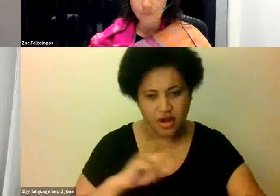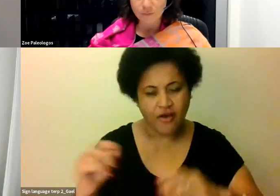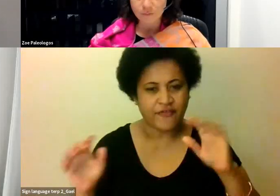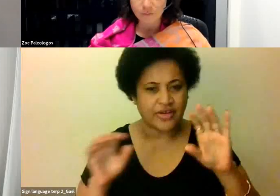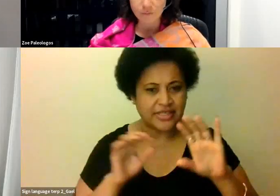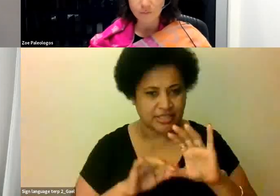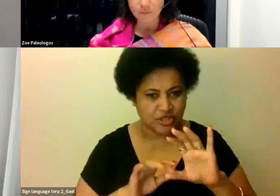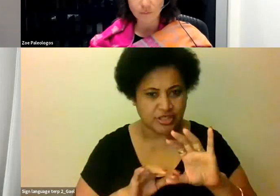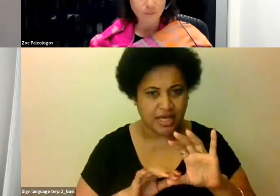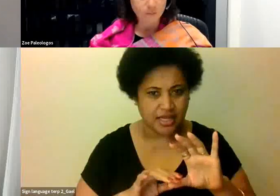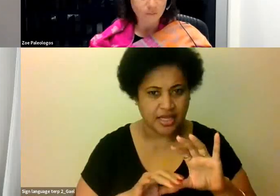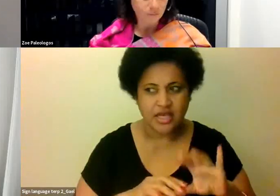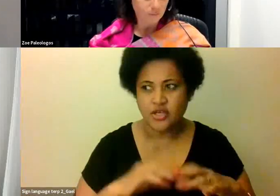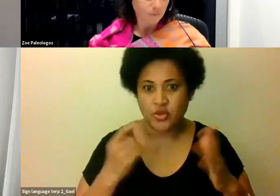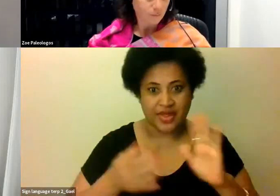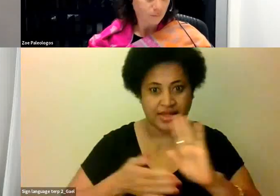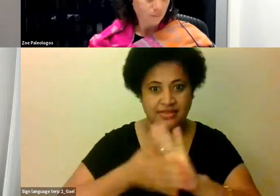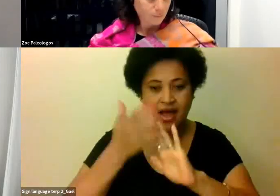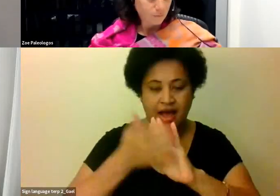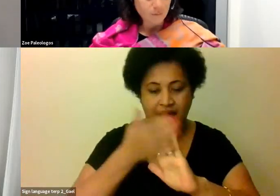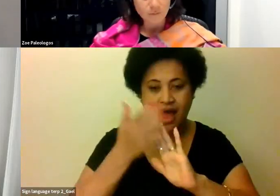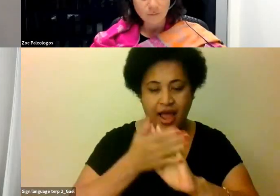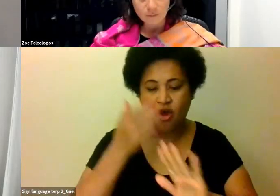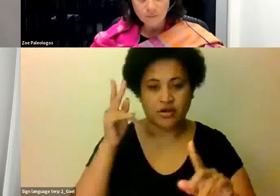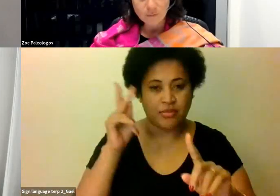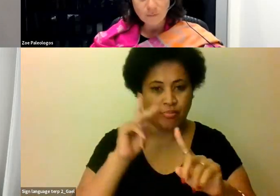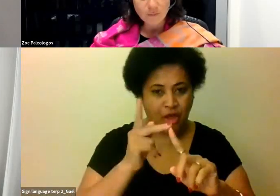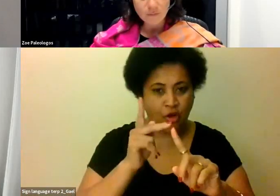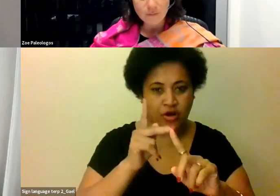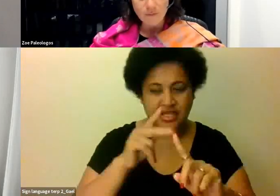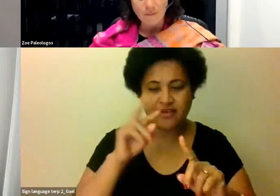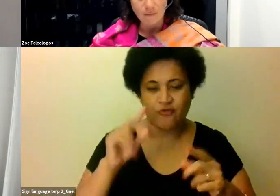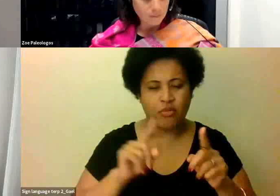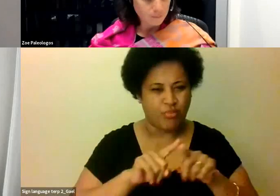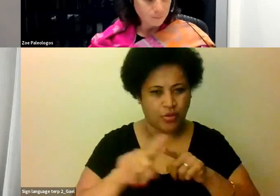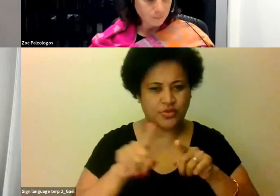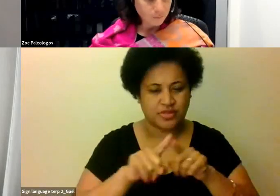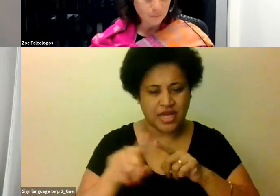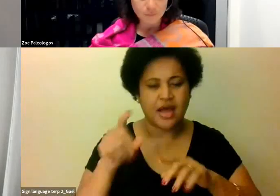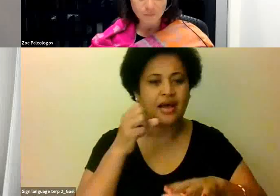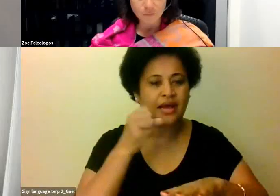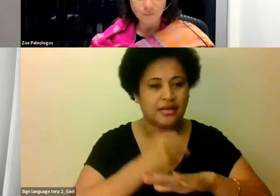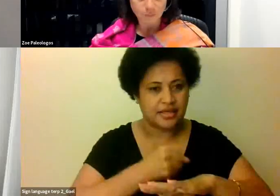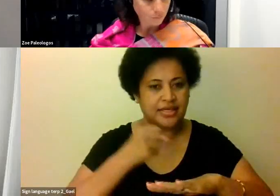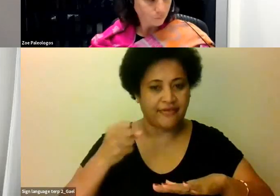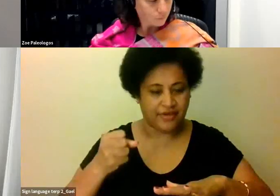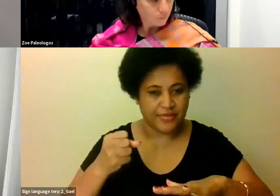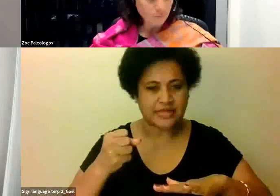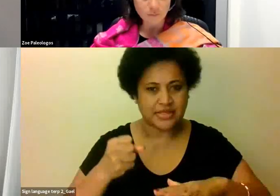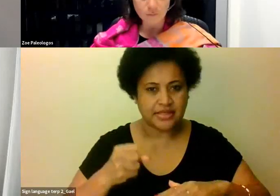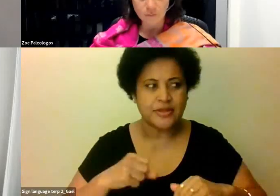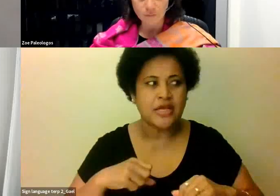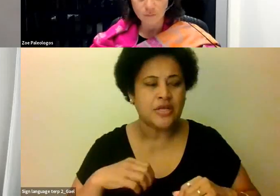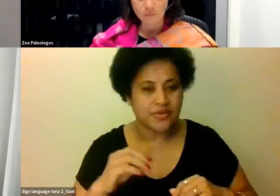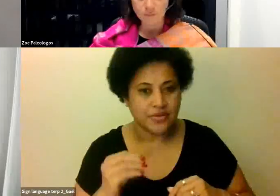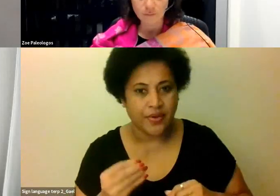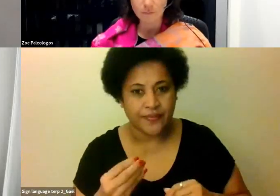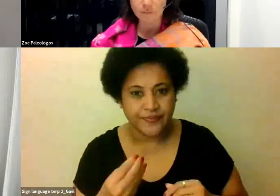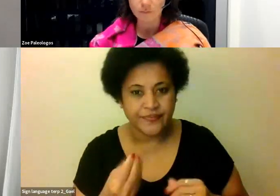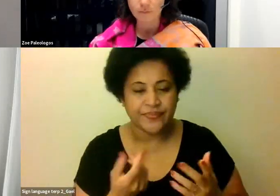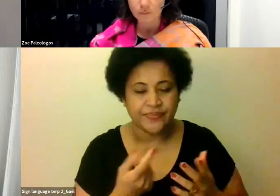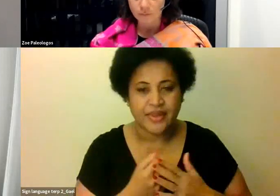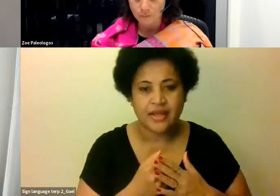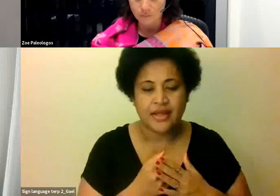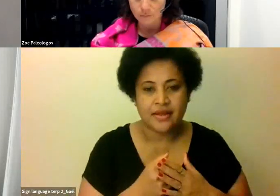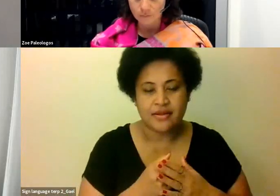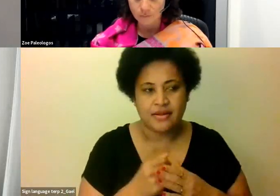radar of many governments, and businesses are happy to participate. I think also some of the